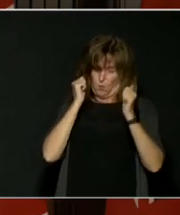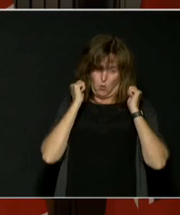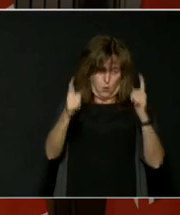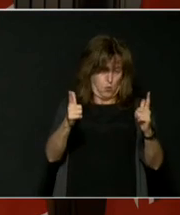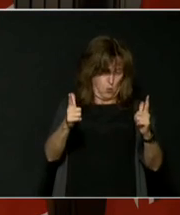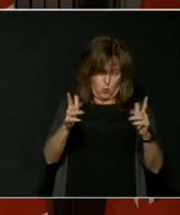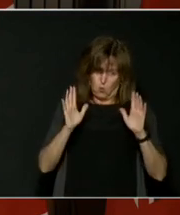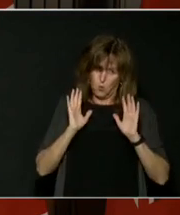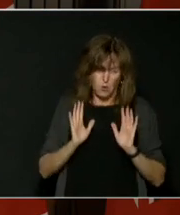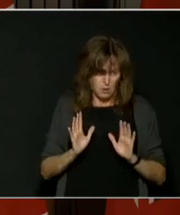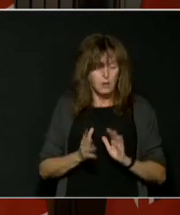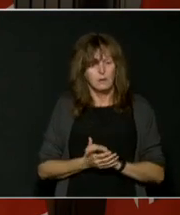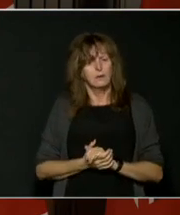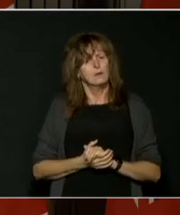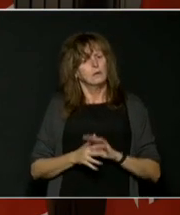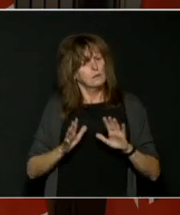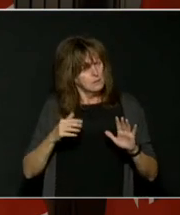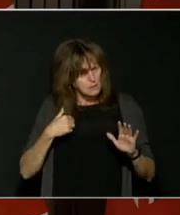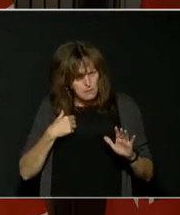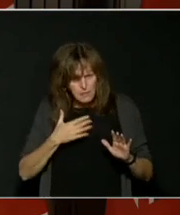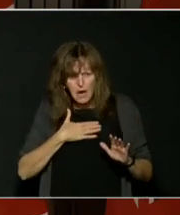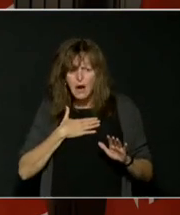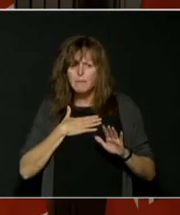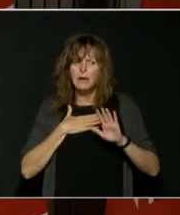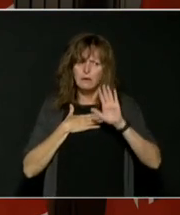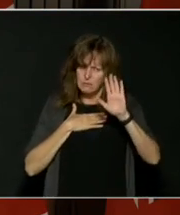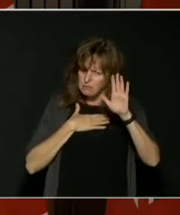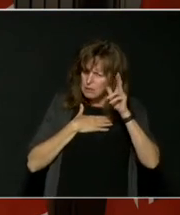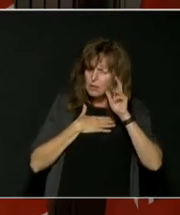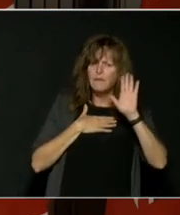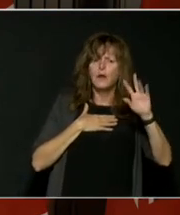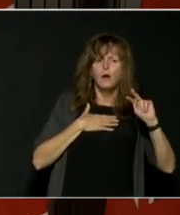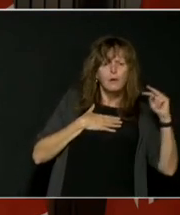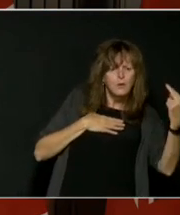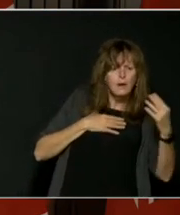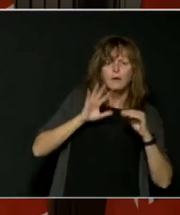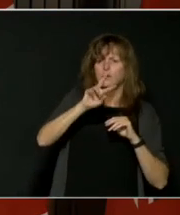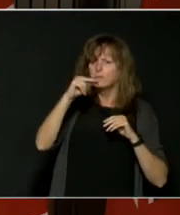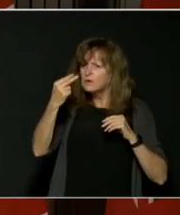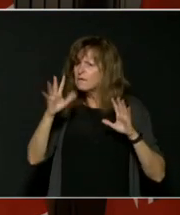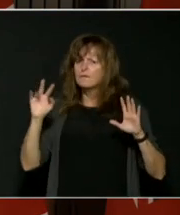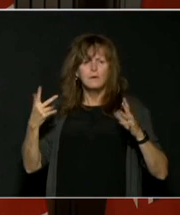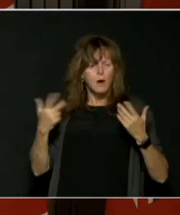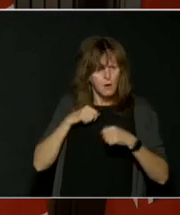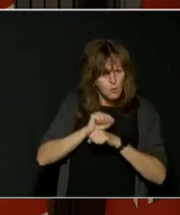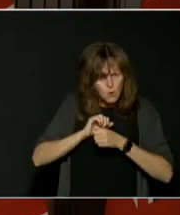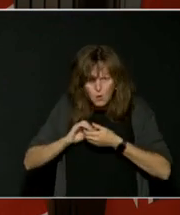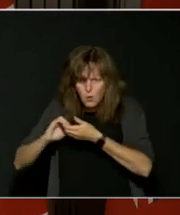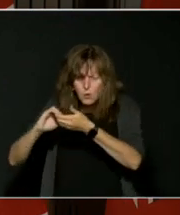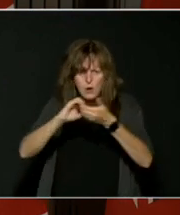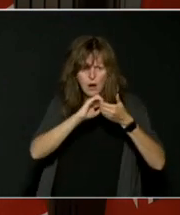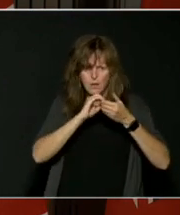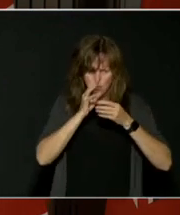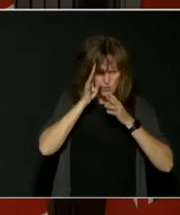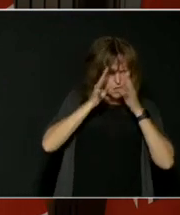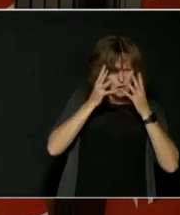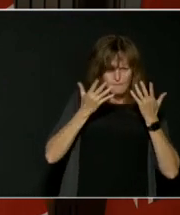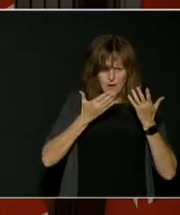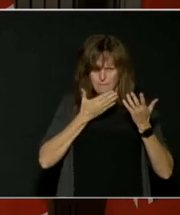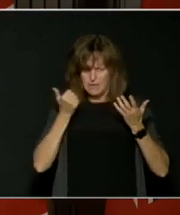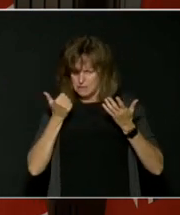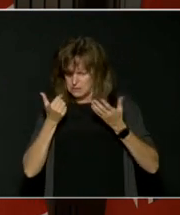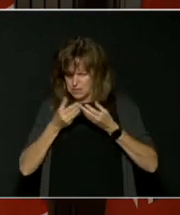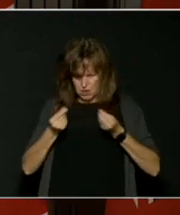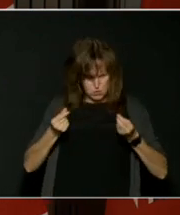need to be thought together, and people should continue to work together to come up with the best possible solutions. So this is